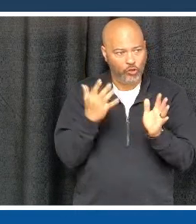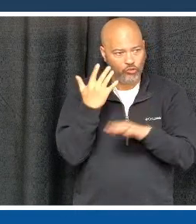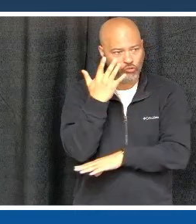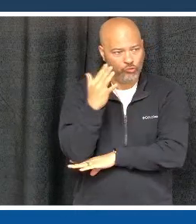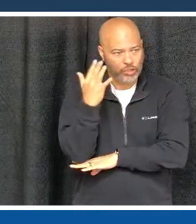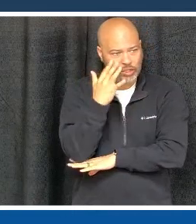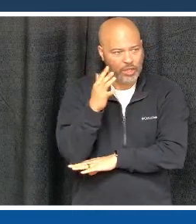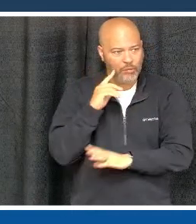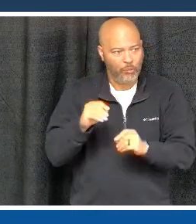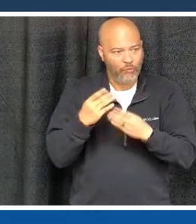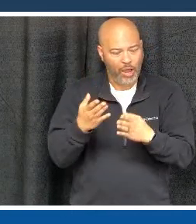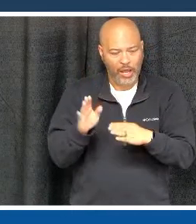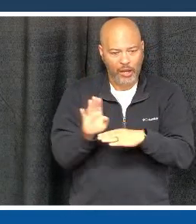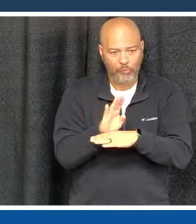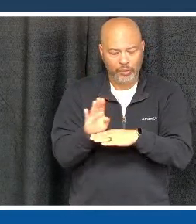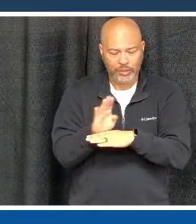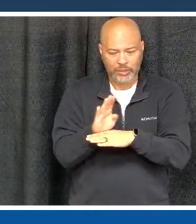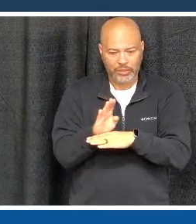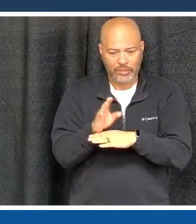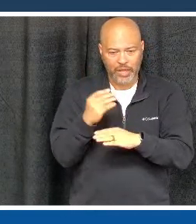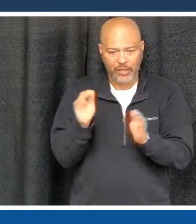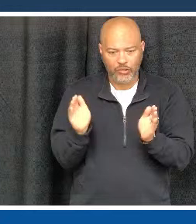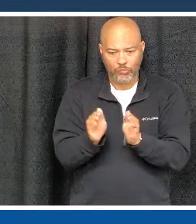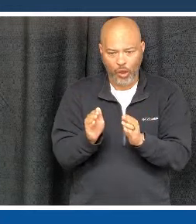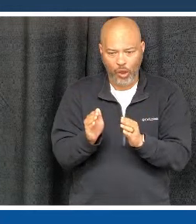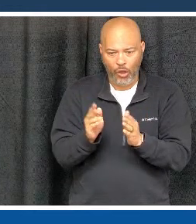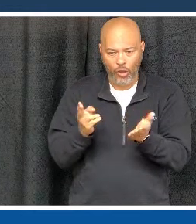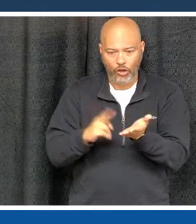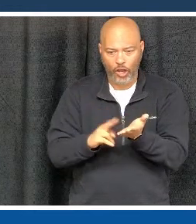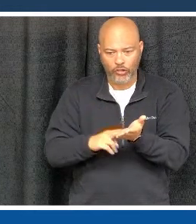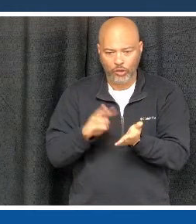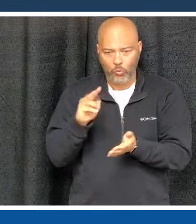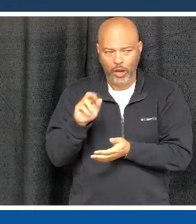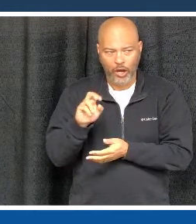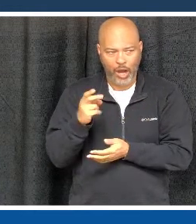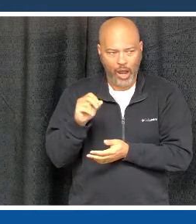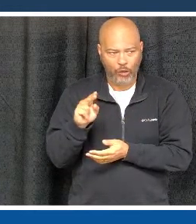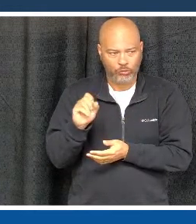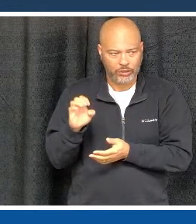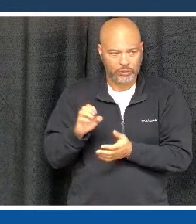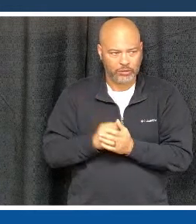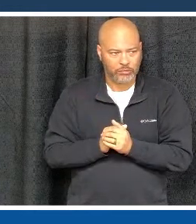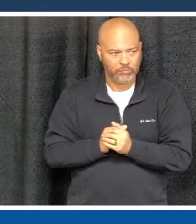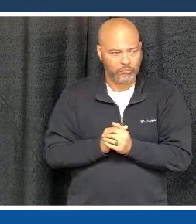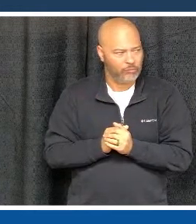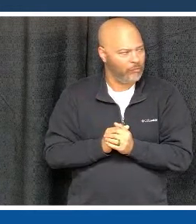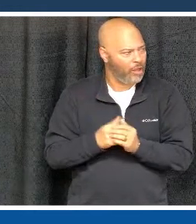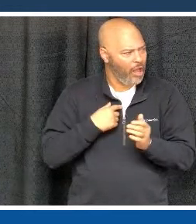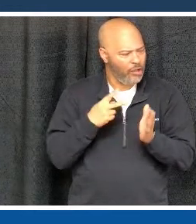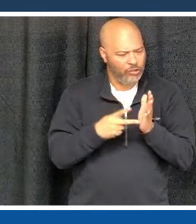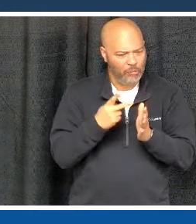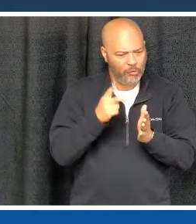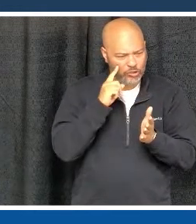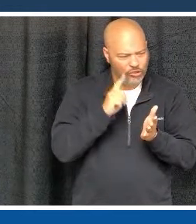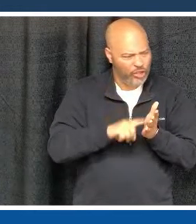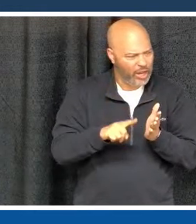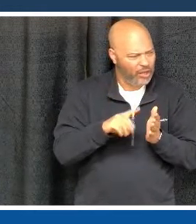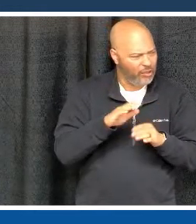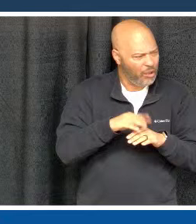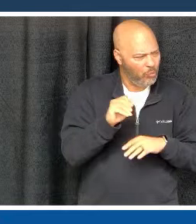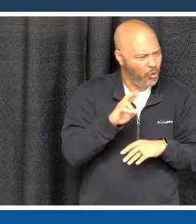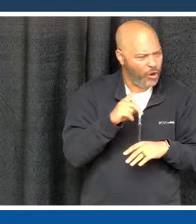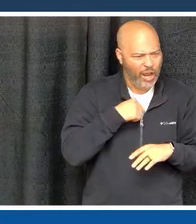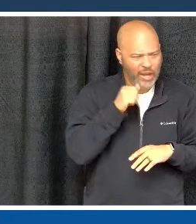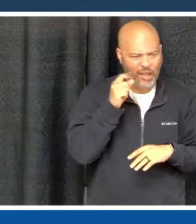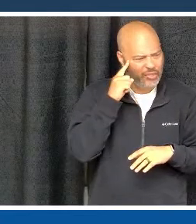and it's to provide a commercial development and a small contract warehousing. I'll double check on that council ward and let you all know. I don't think